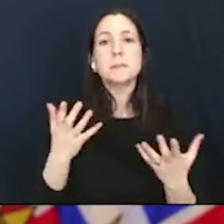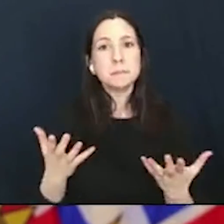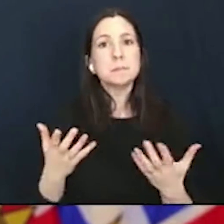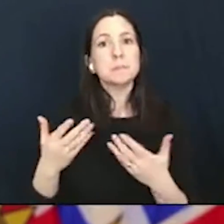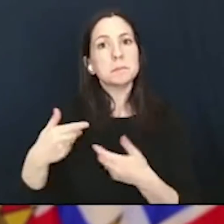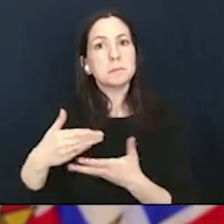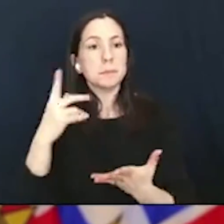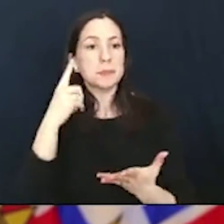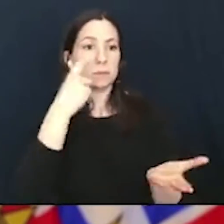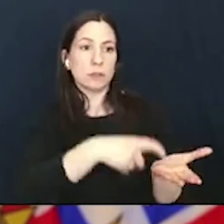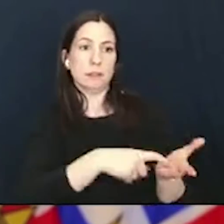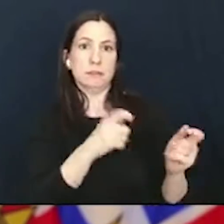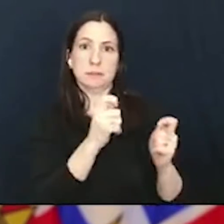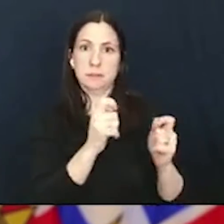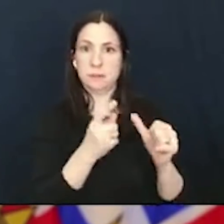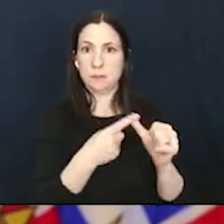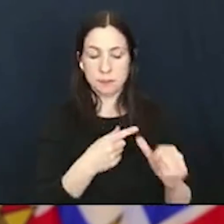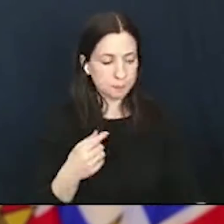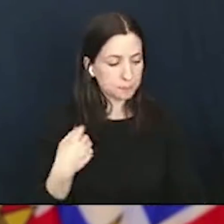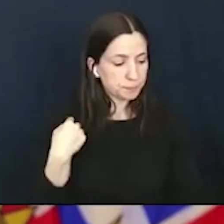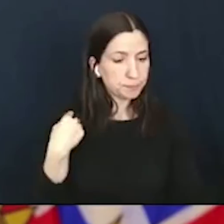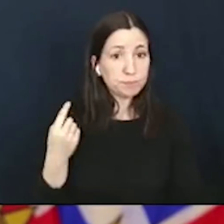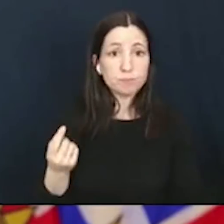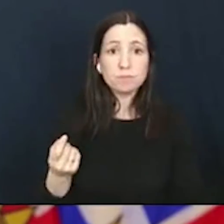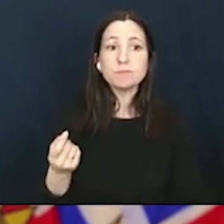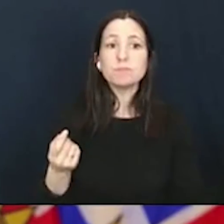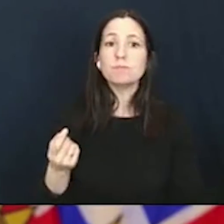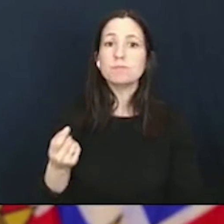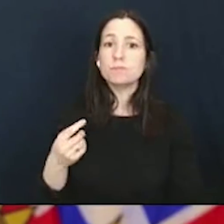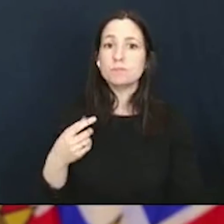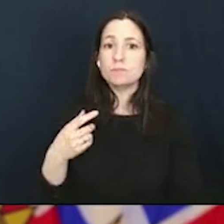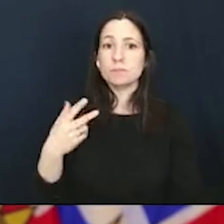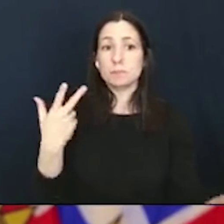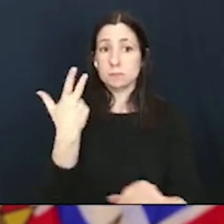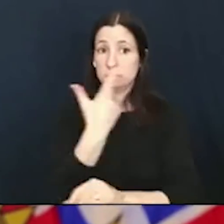Since the start of our immunization program,